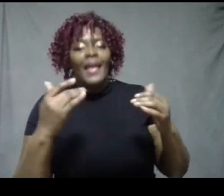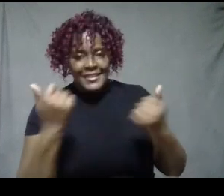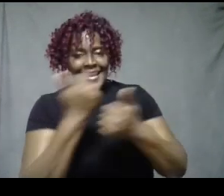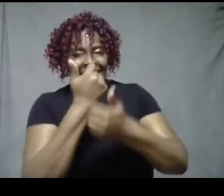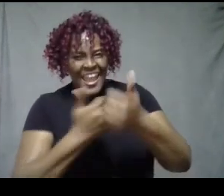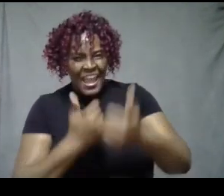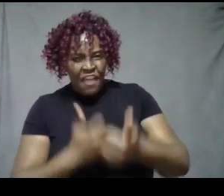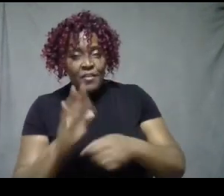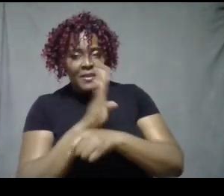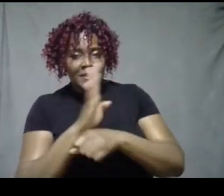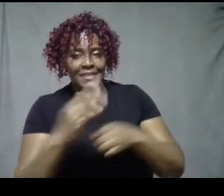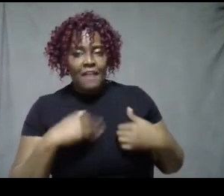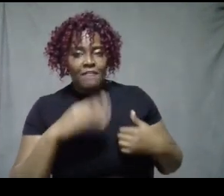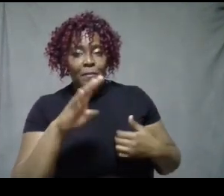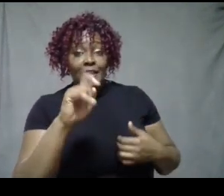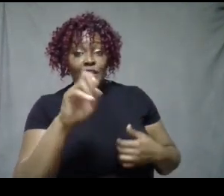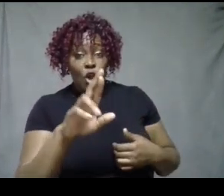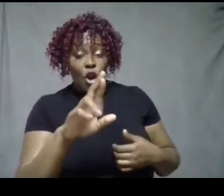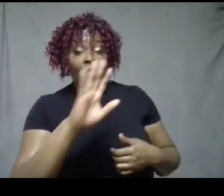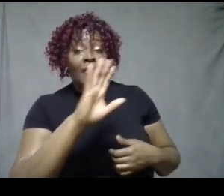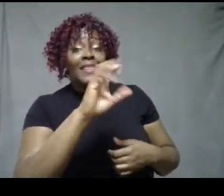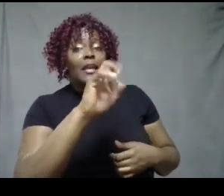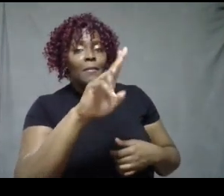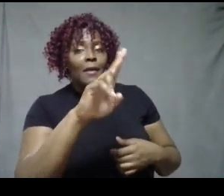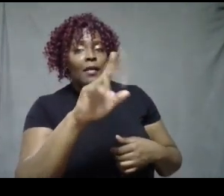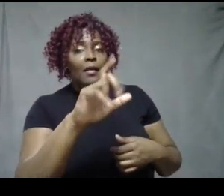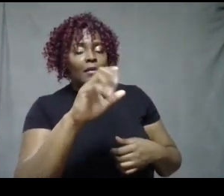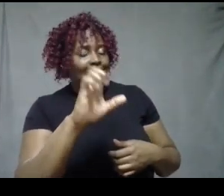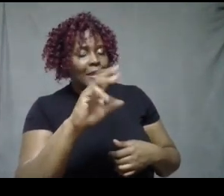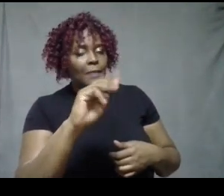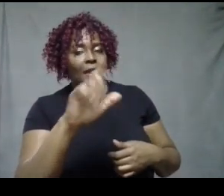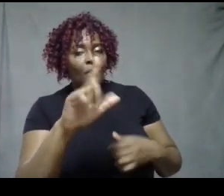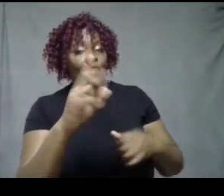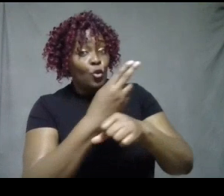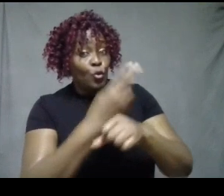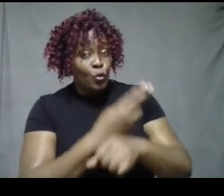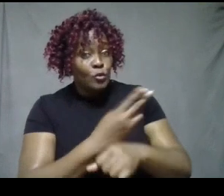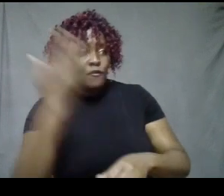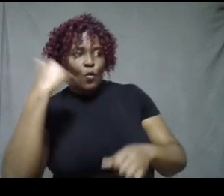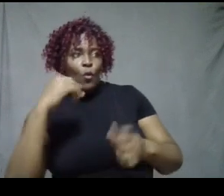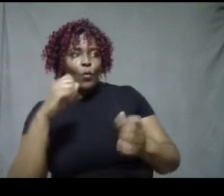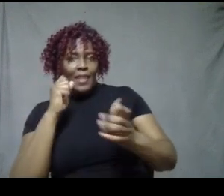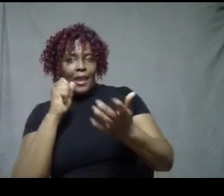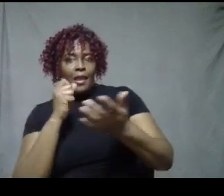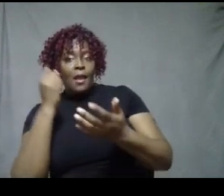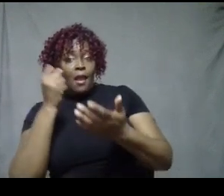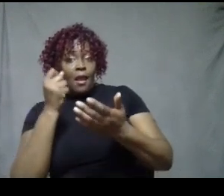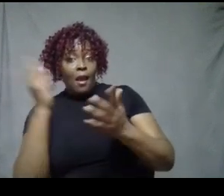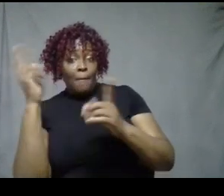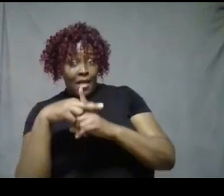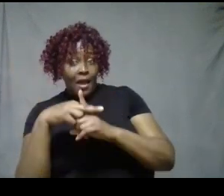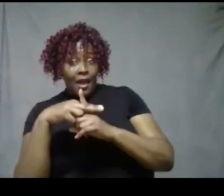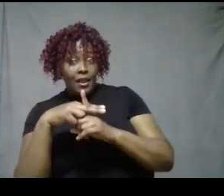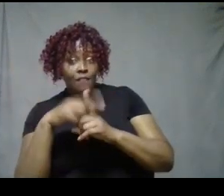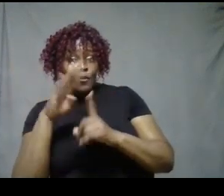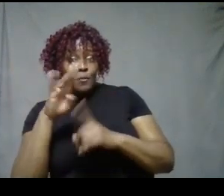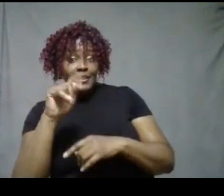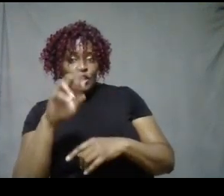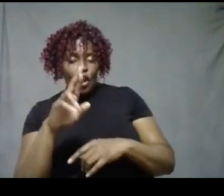email that when they first applied for their BTR is on this list. So we have, you know, just over around